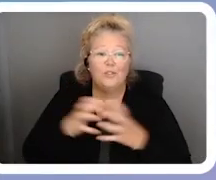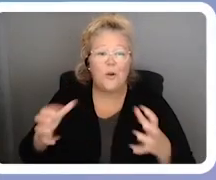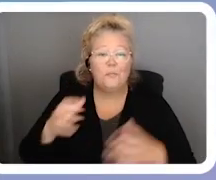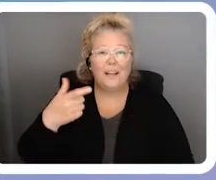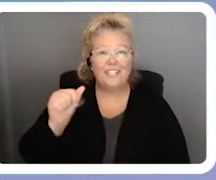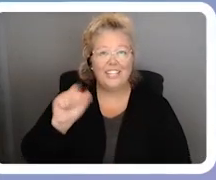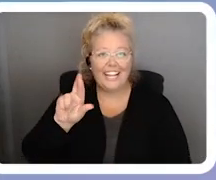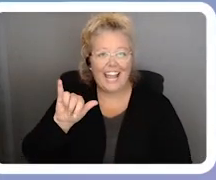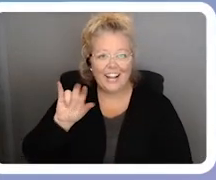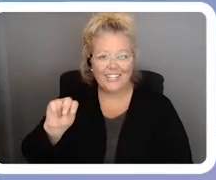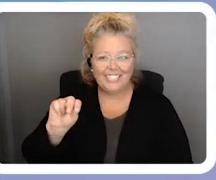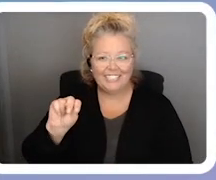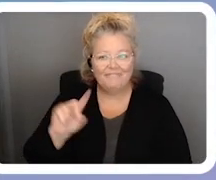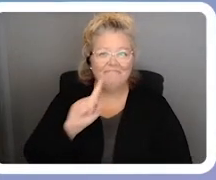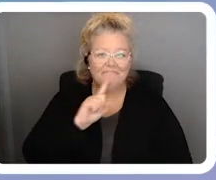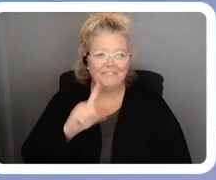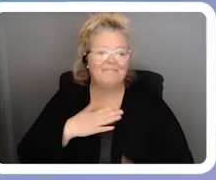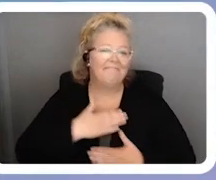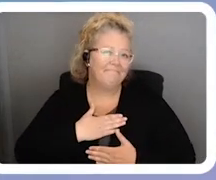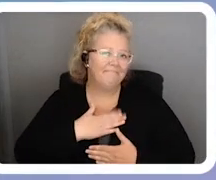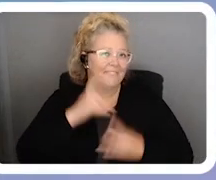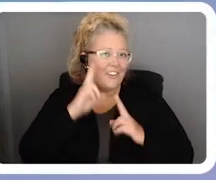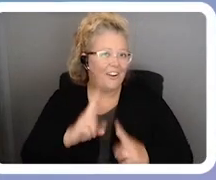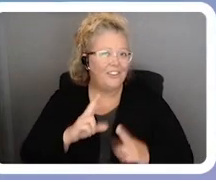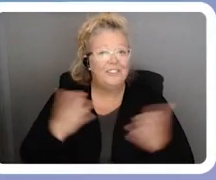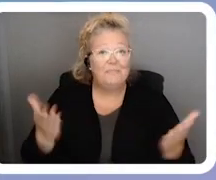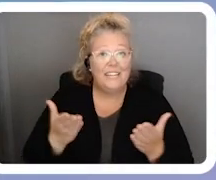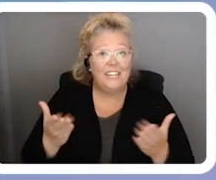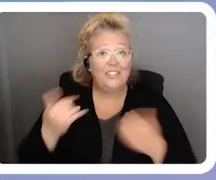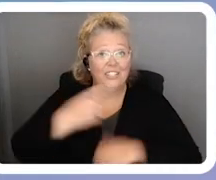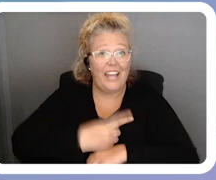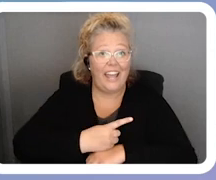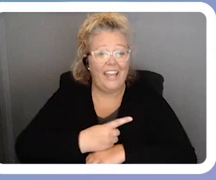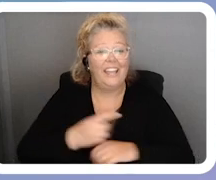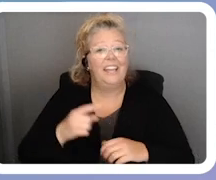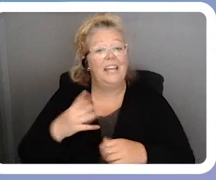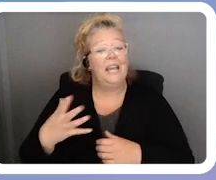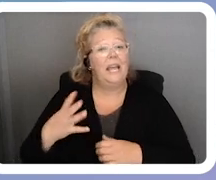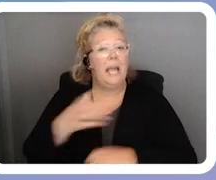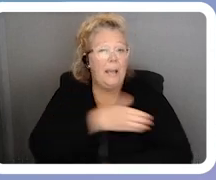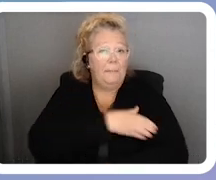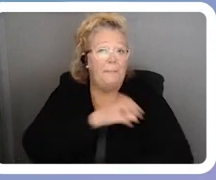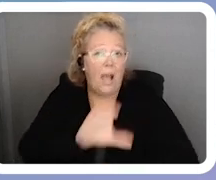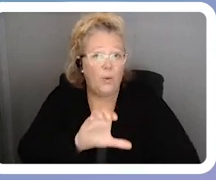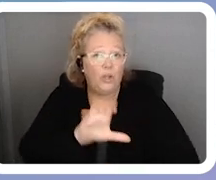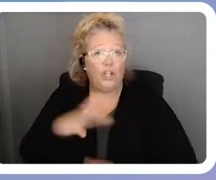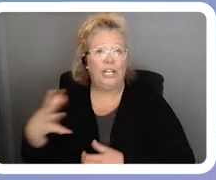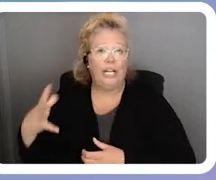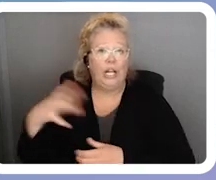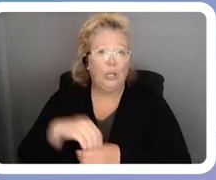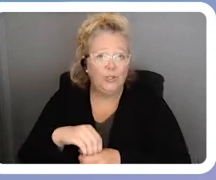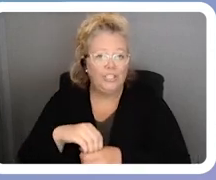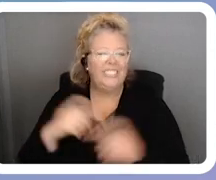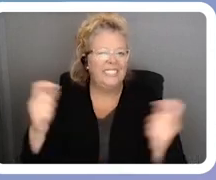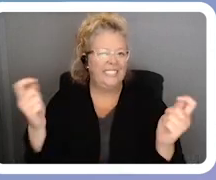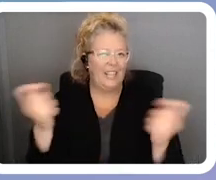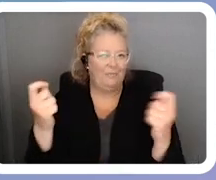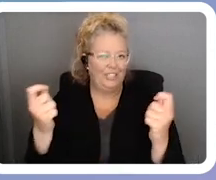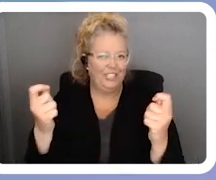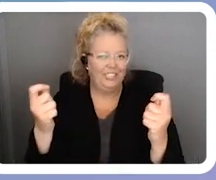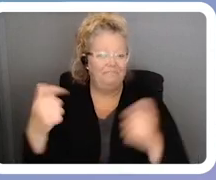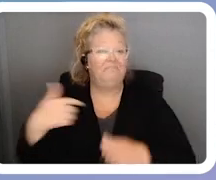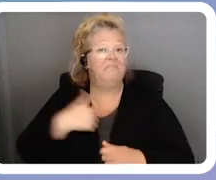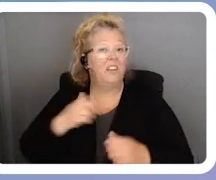Thank you so much, Garen. What a pleasure it is to be here with all of you today at the Empower Inclusion Celebration. Now,